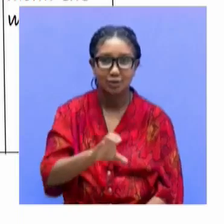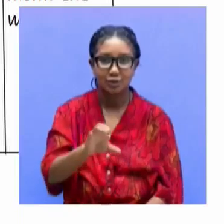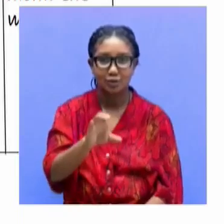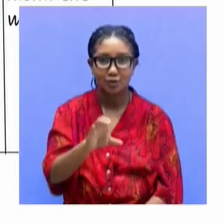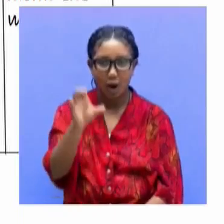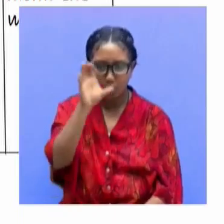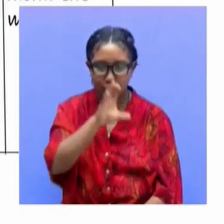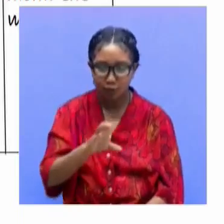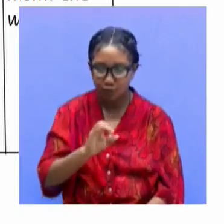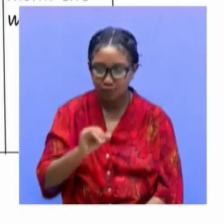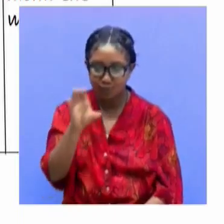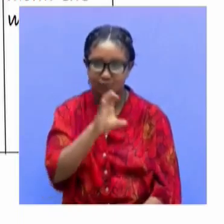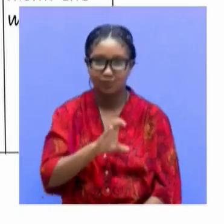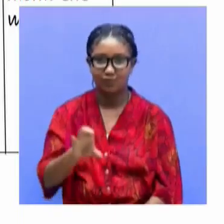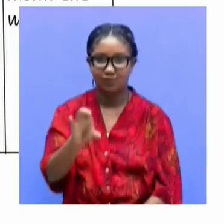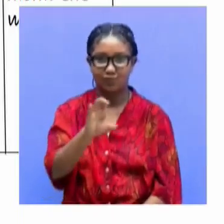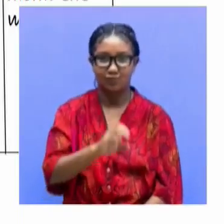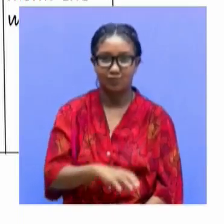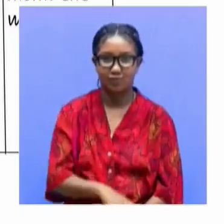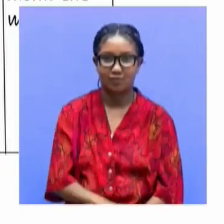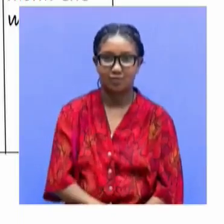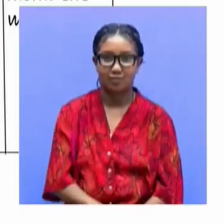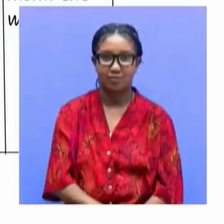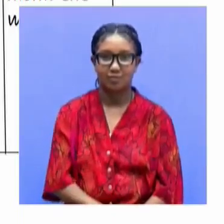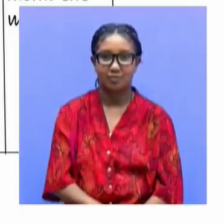for it